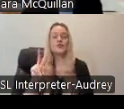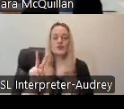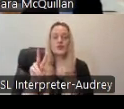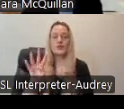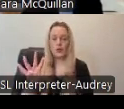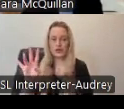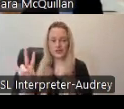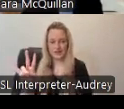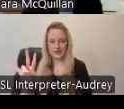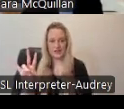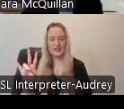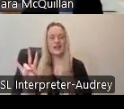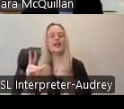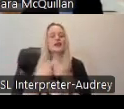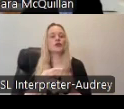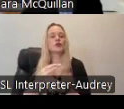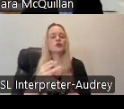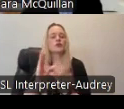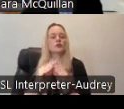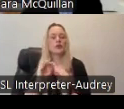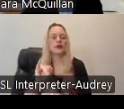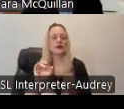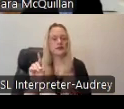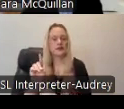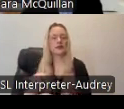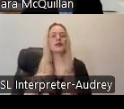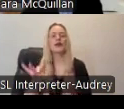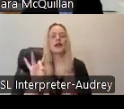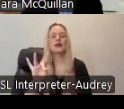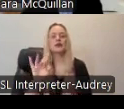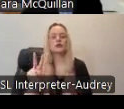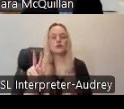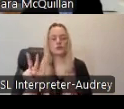and enter meeting identification number